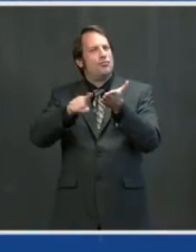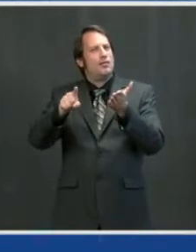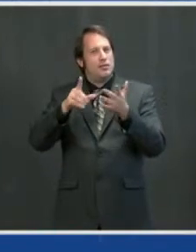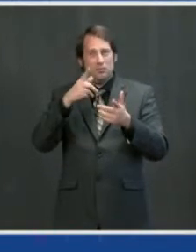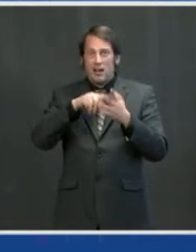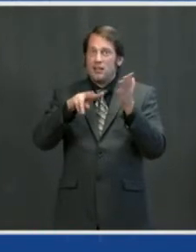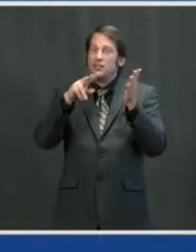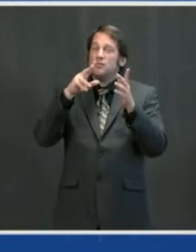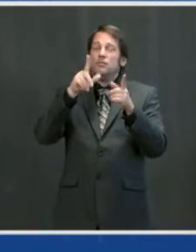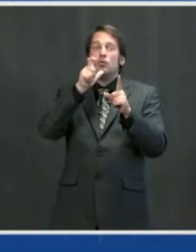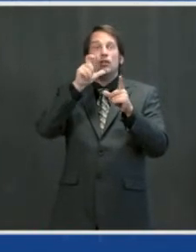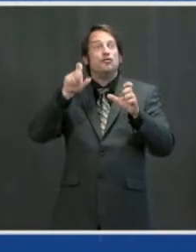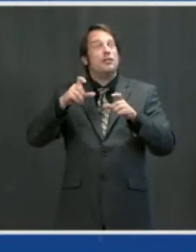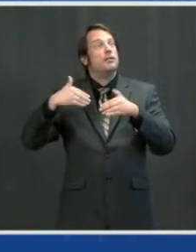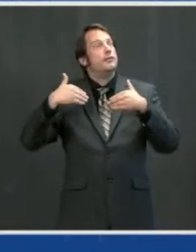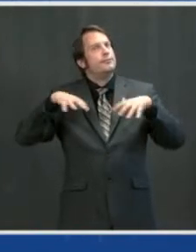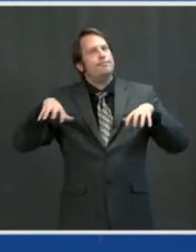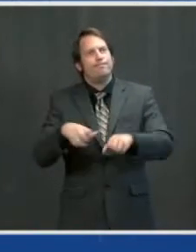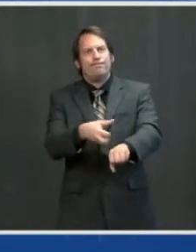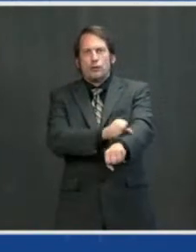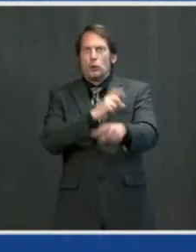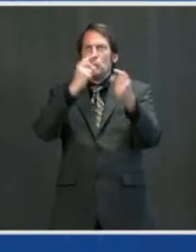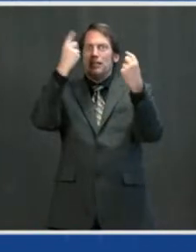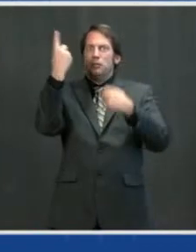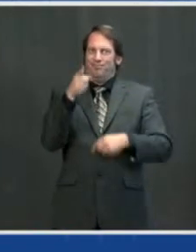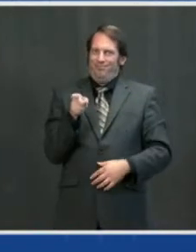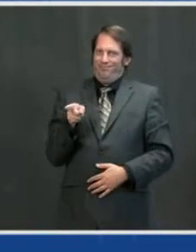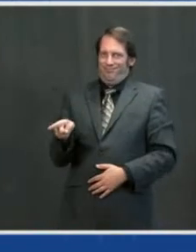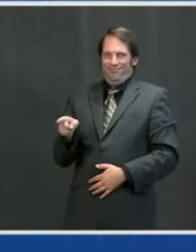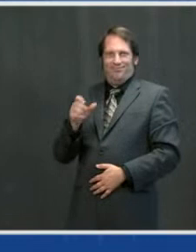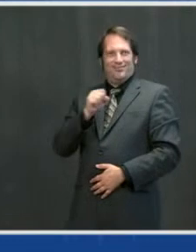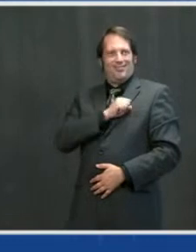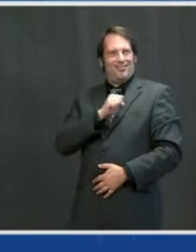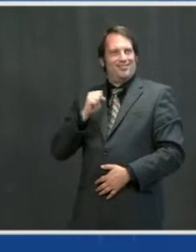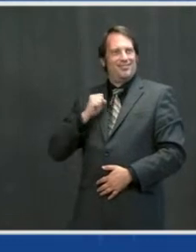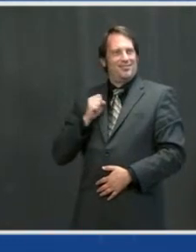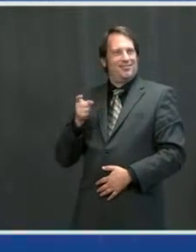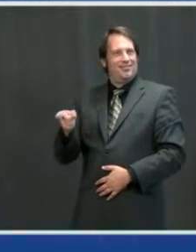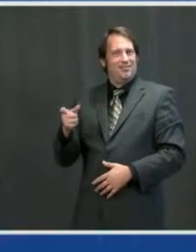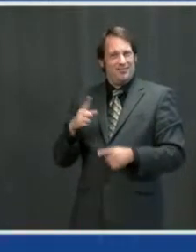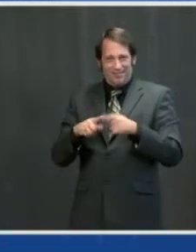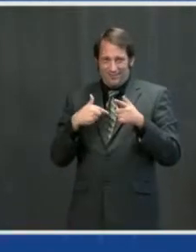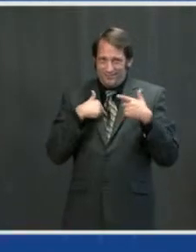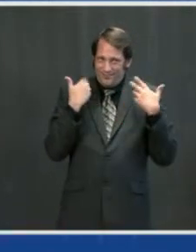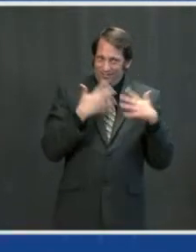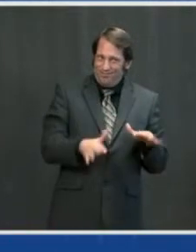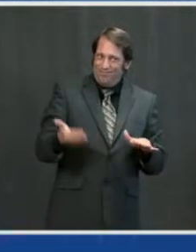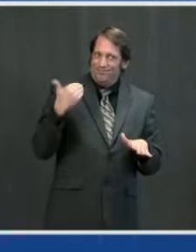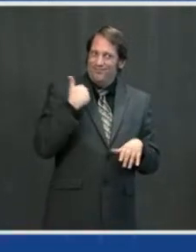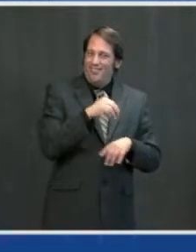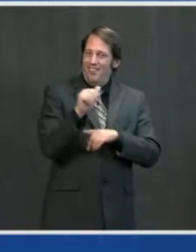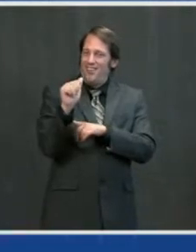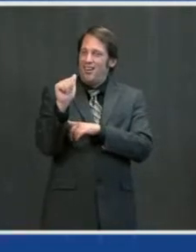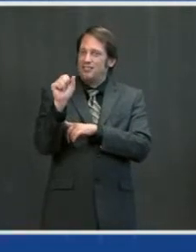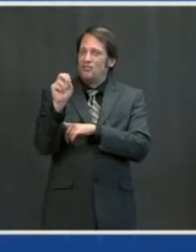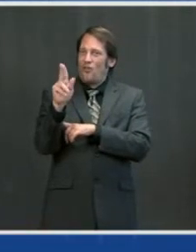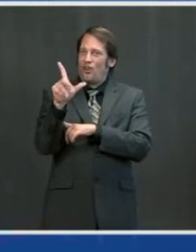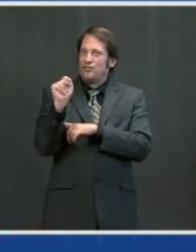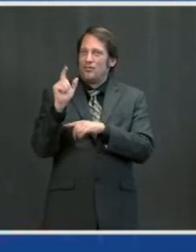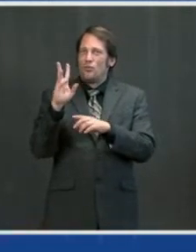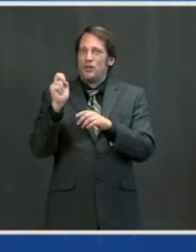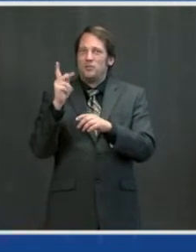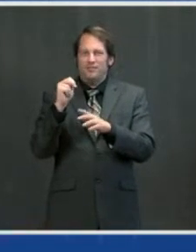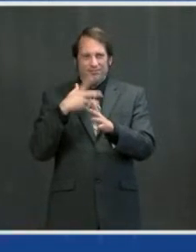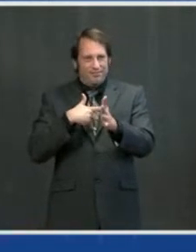strongly support and continue and never stop supporting the ban on assault weapons and magazines that hold more than 10 bullets.